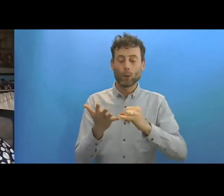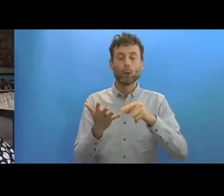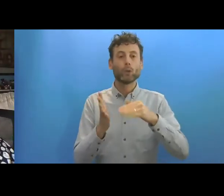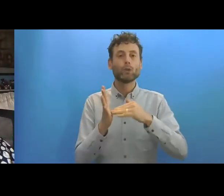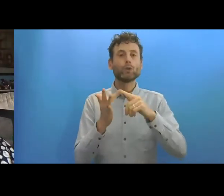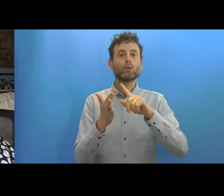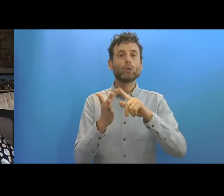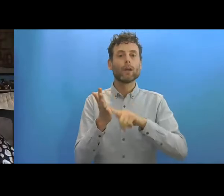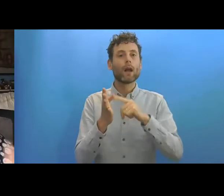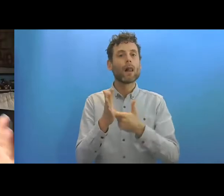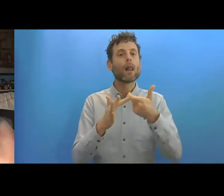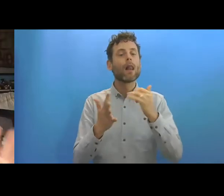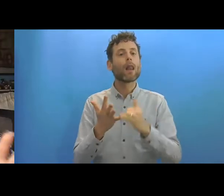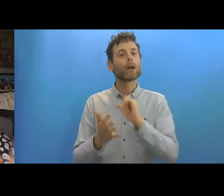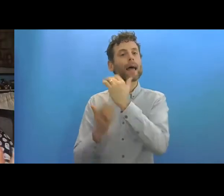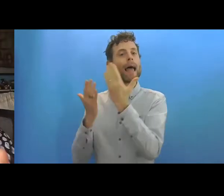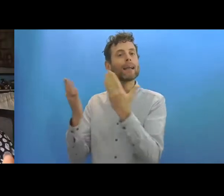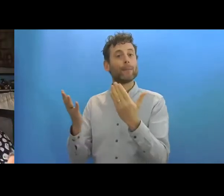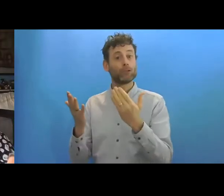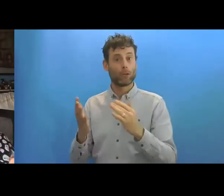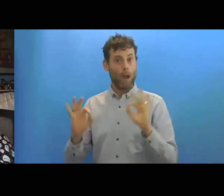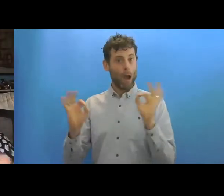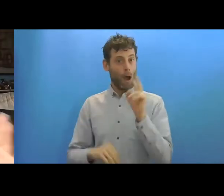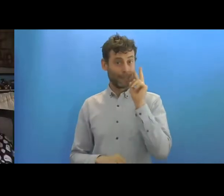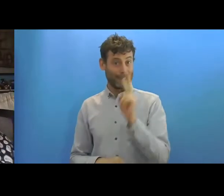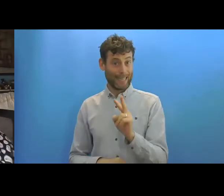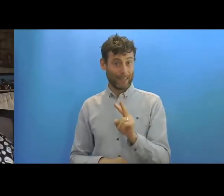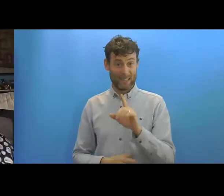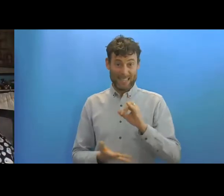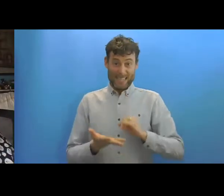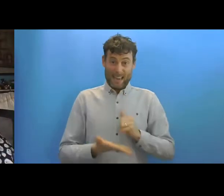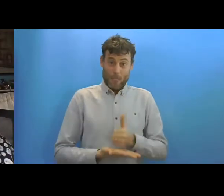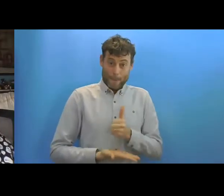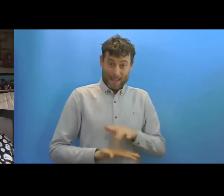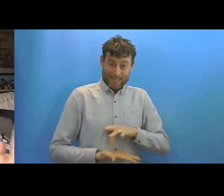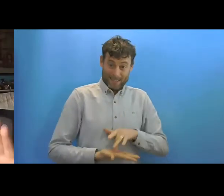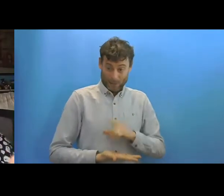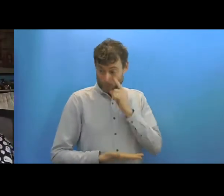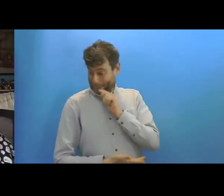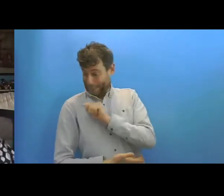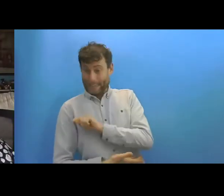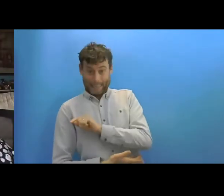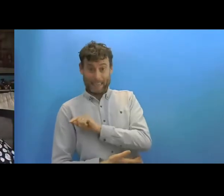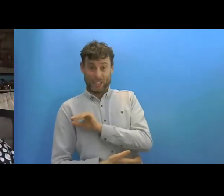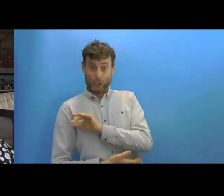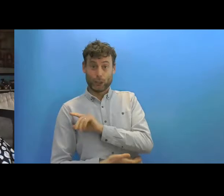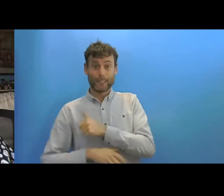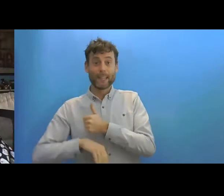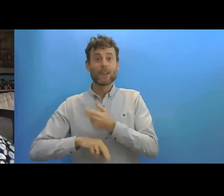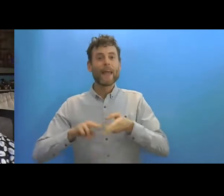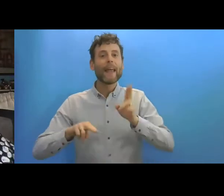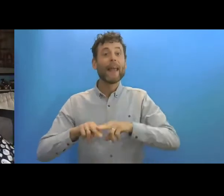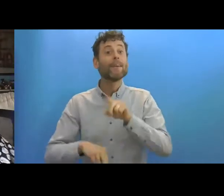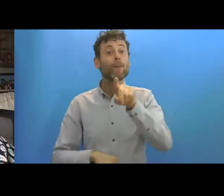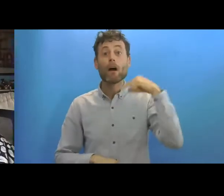Unseen, which is on the side of Southbank Centre at this very moment. If you're lucky enough to be in London